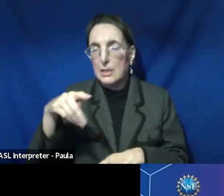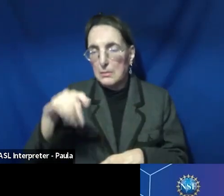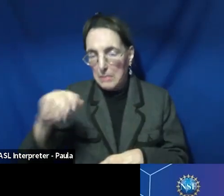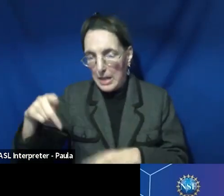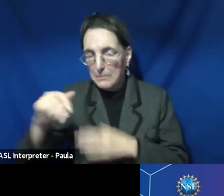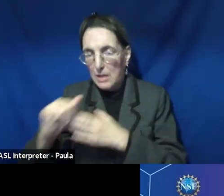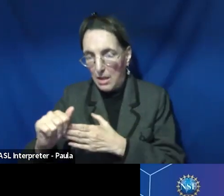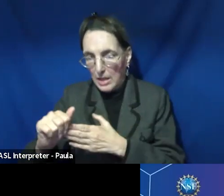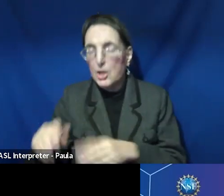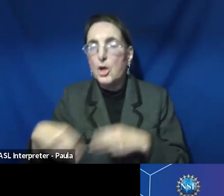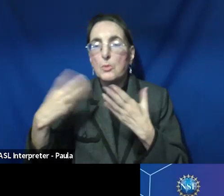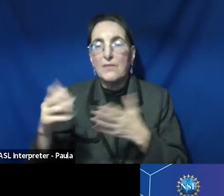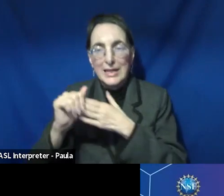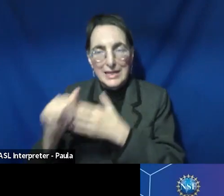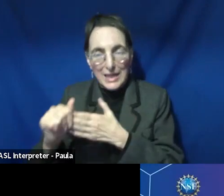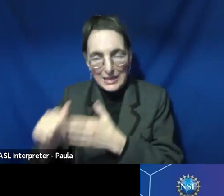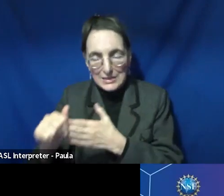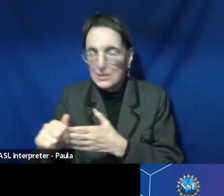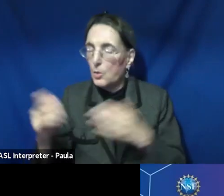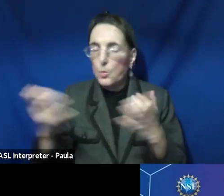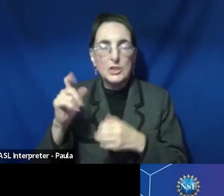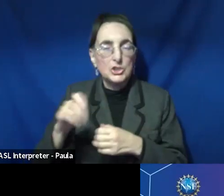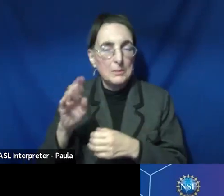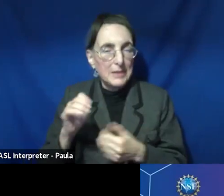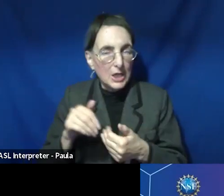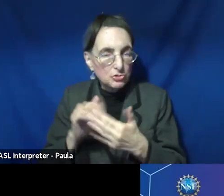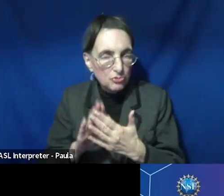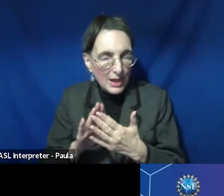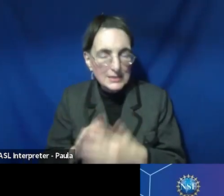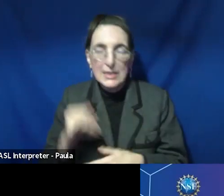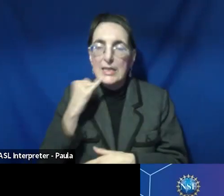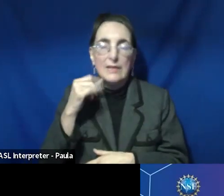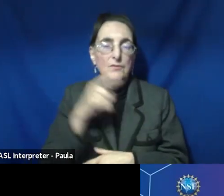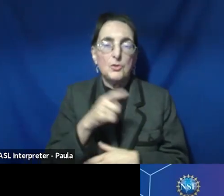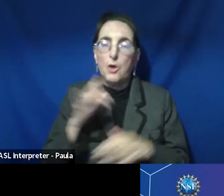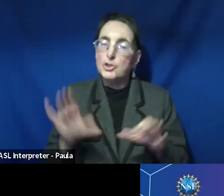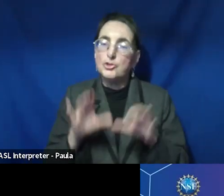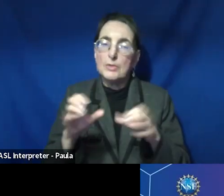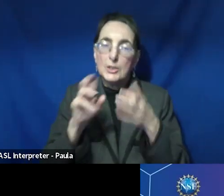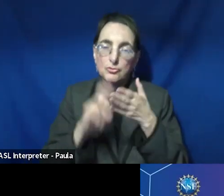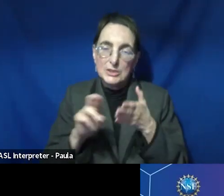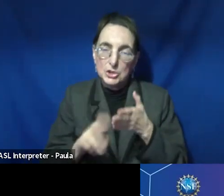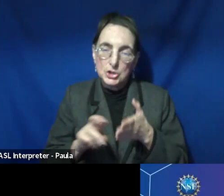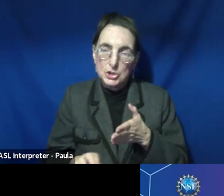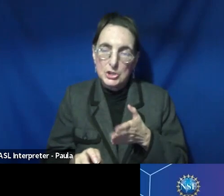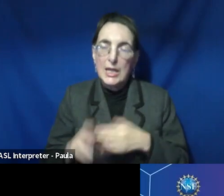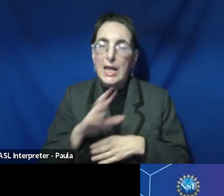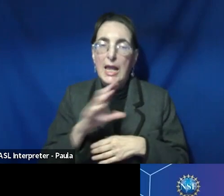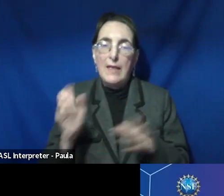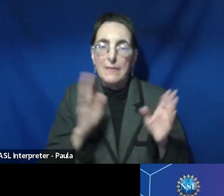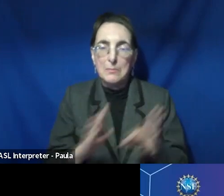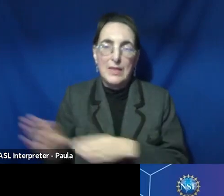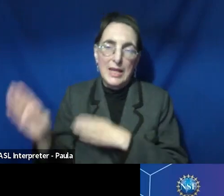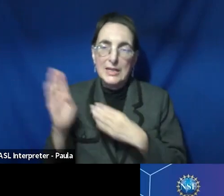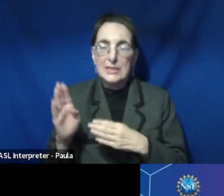the contents and what should be addressed. So if you are conducting research and the plan is